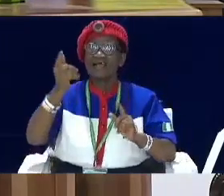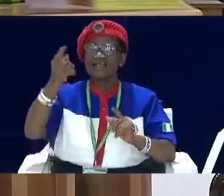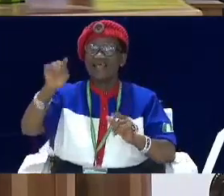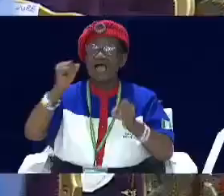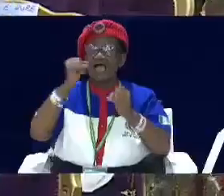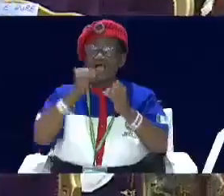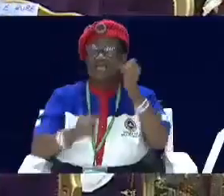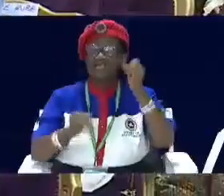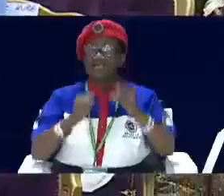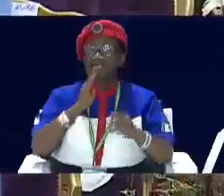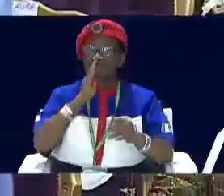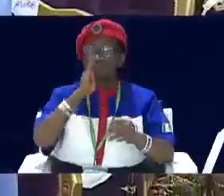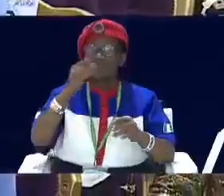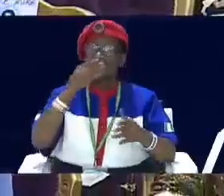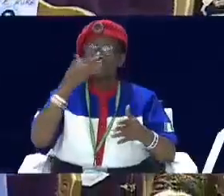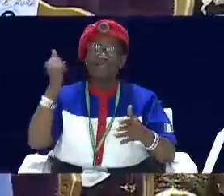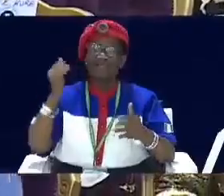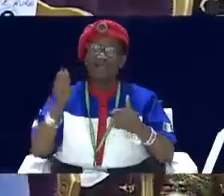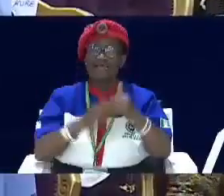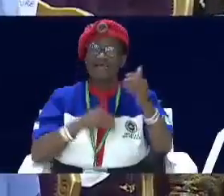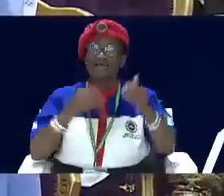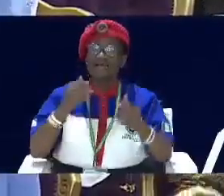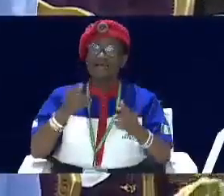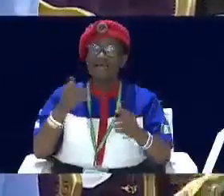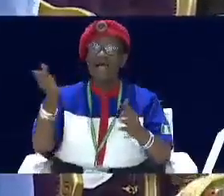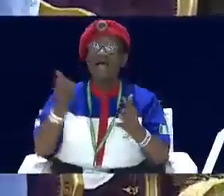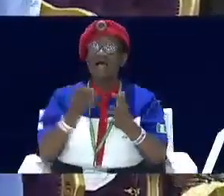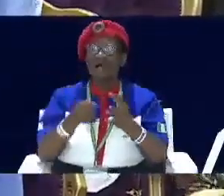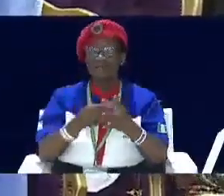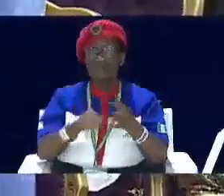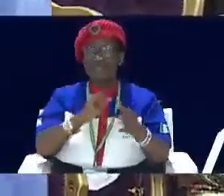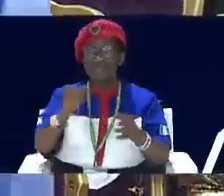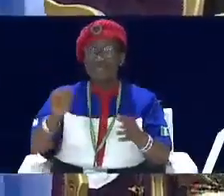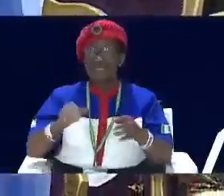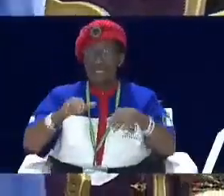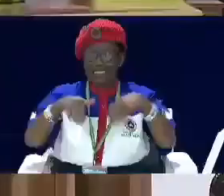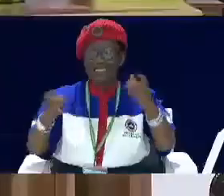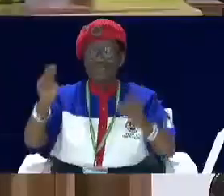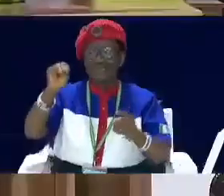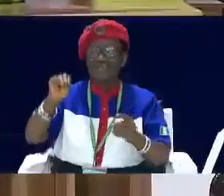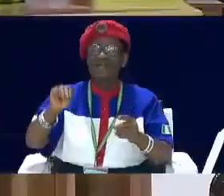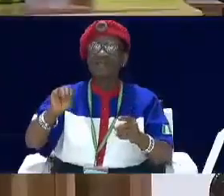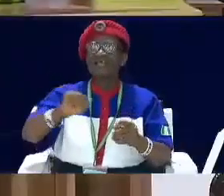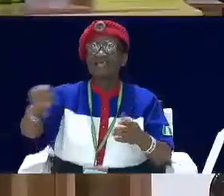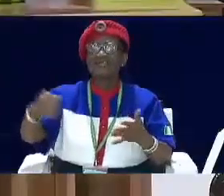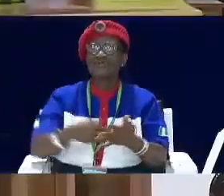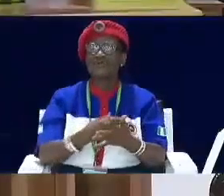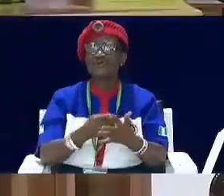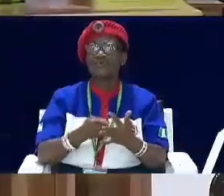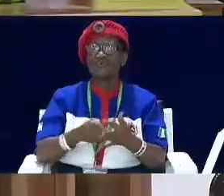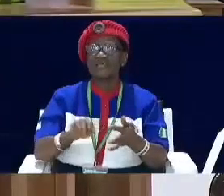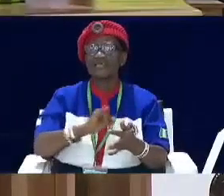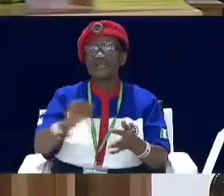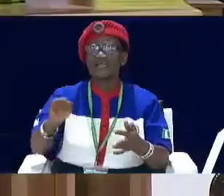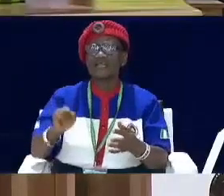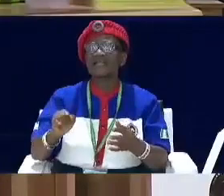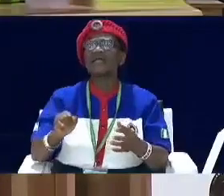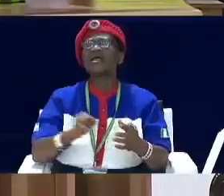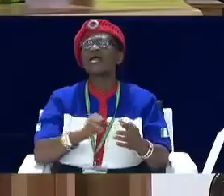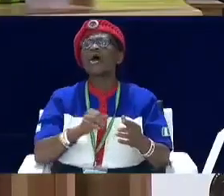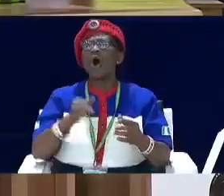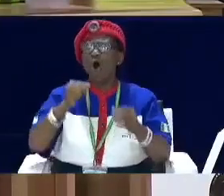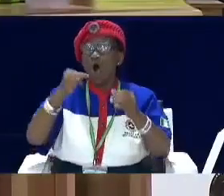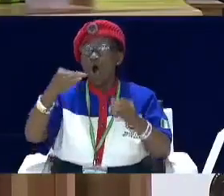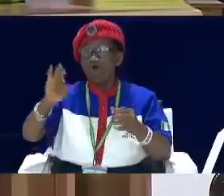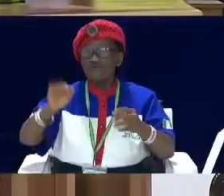Ki opin won ki o dara ju ibere won lo. Give them a new beginning now. E fun won ni ibere akotun bayi. Of joy. Titi